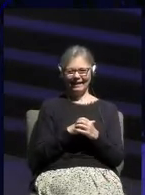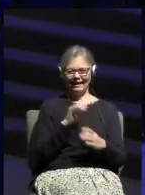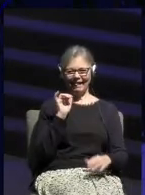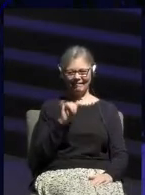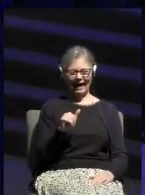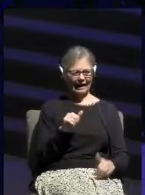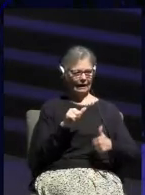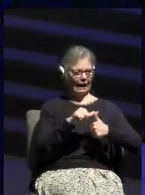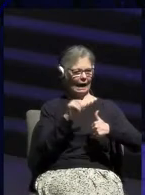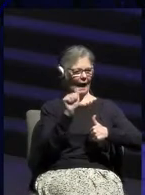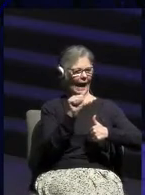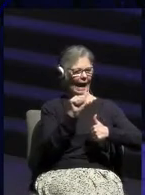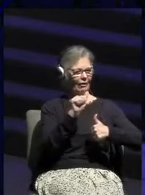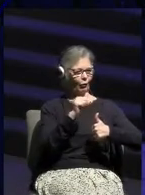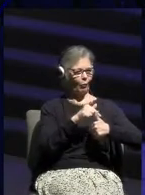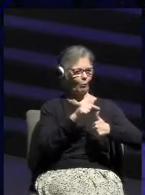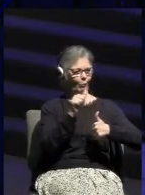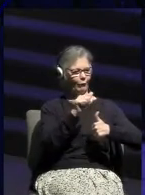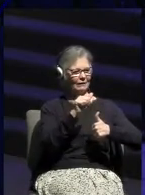Anthropomorphism, yes.